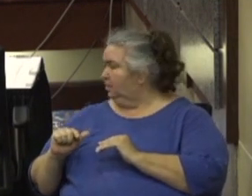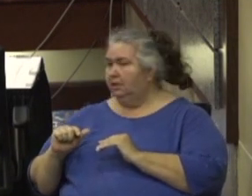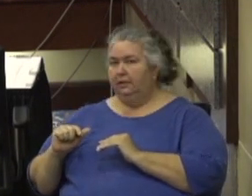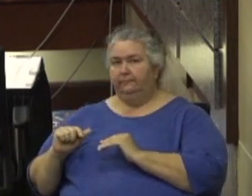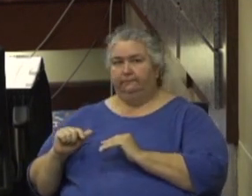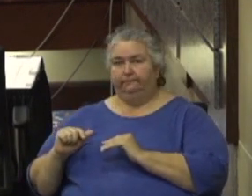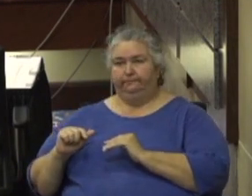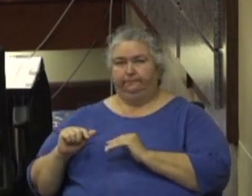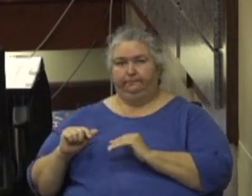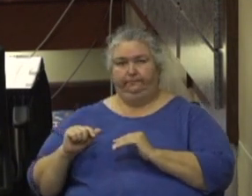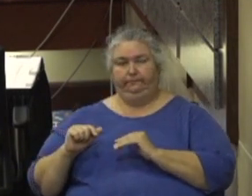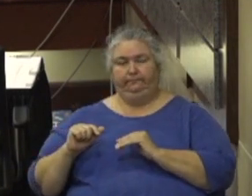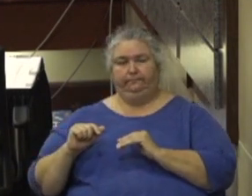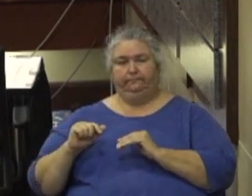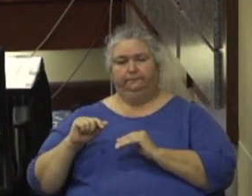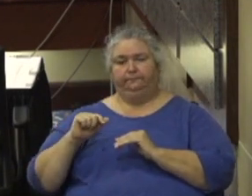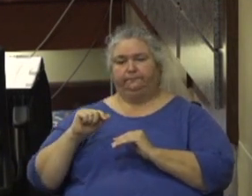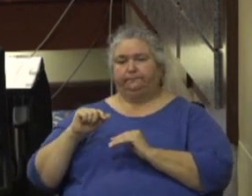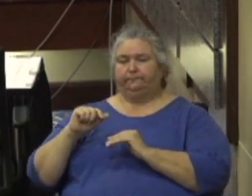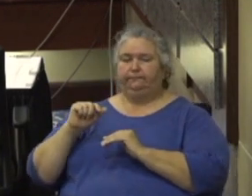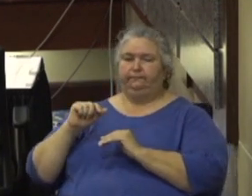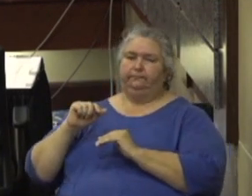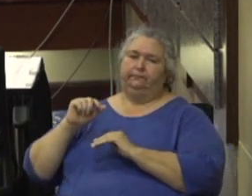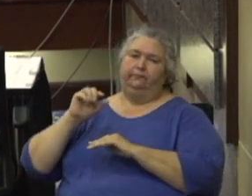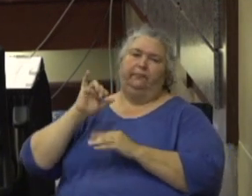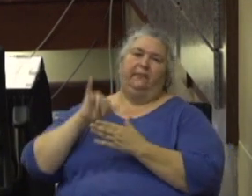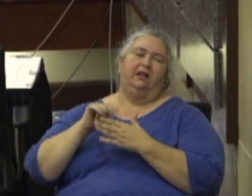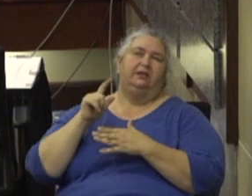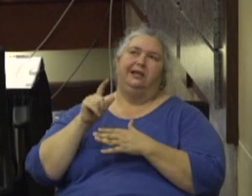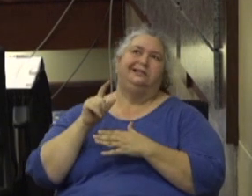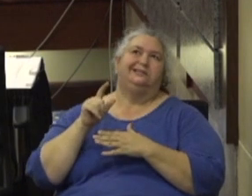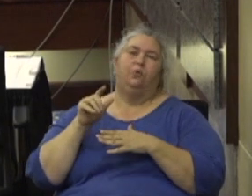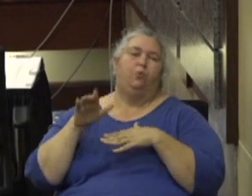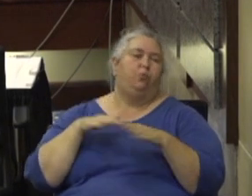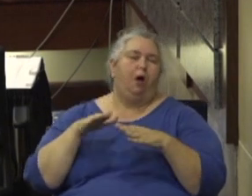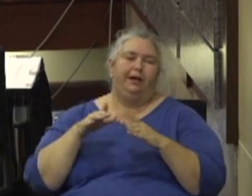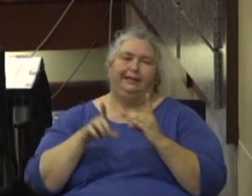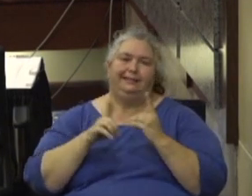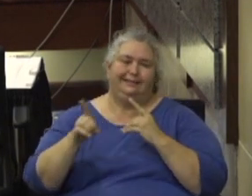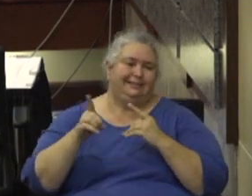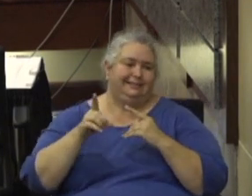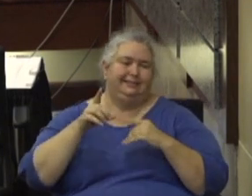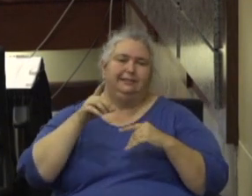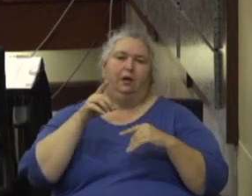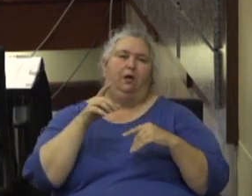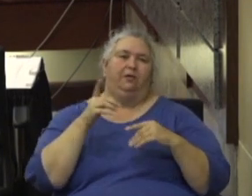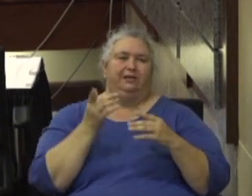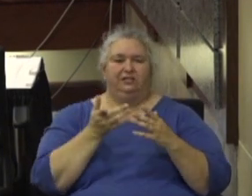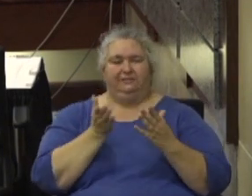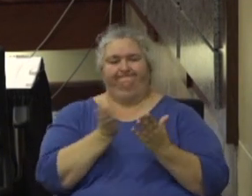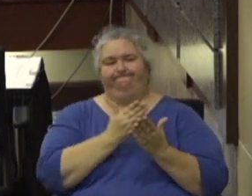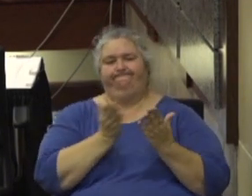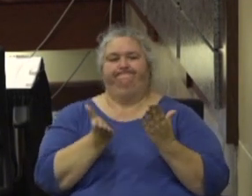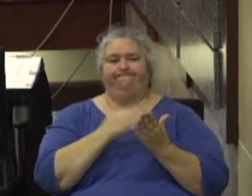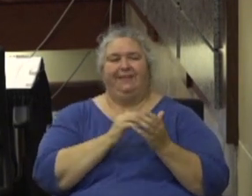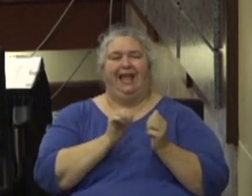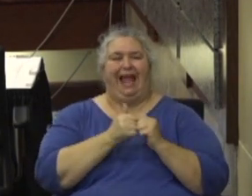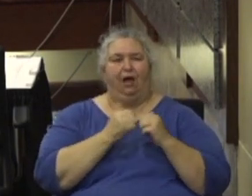the 10-hole camp with SBDC was literally walking businesses page by page through the application to show them how to do